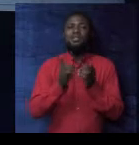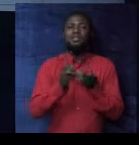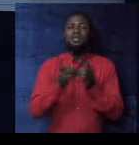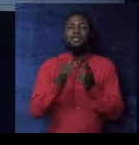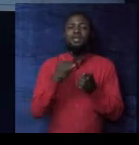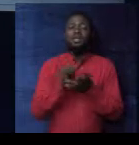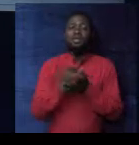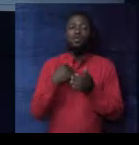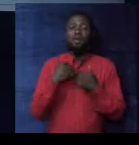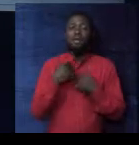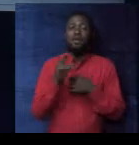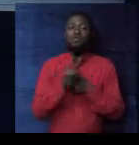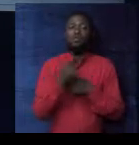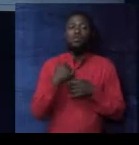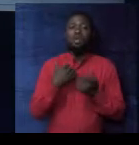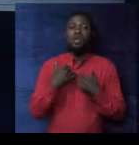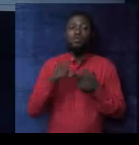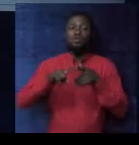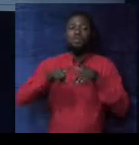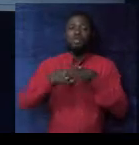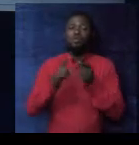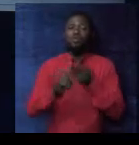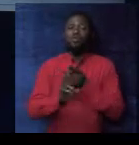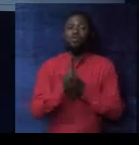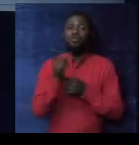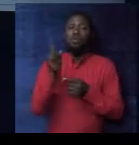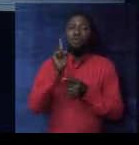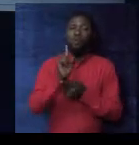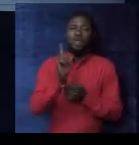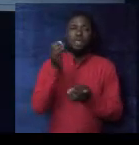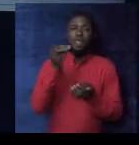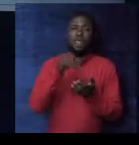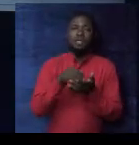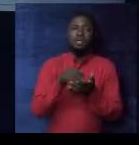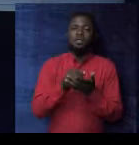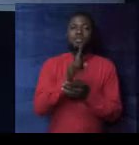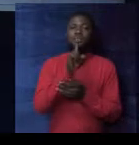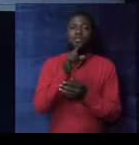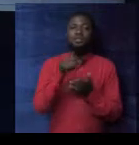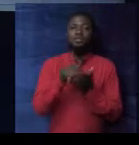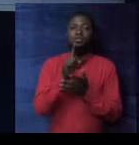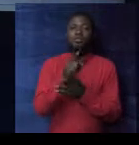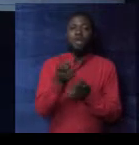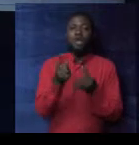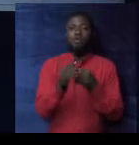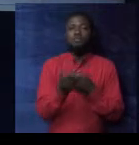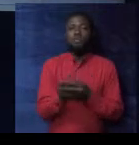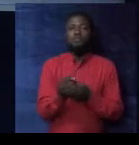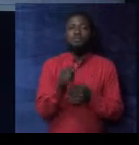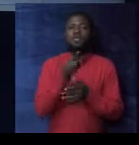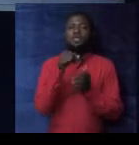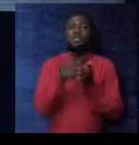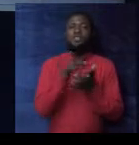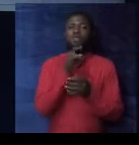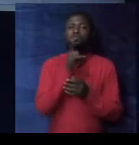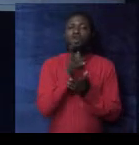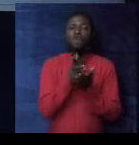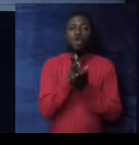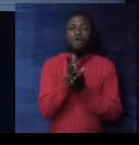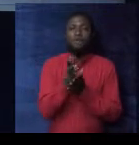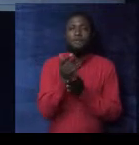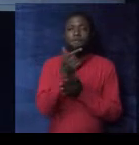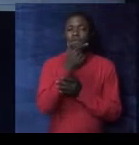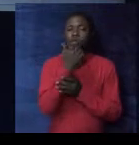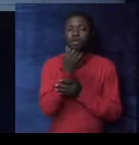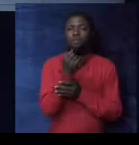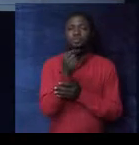we have already used. We have to use 1 all over again, okay? And so this 1 comes here, but this is a problem. This is